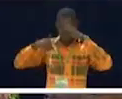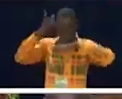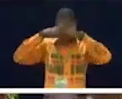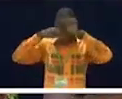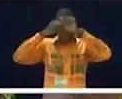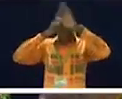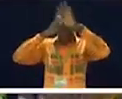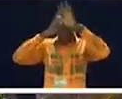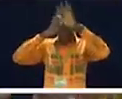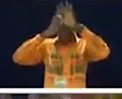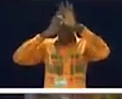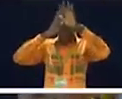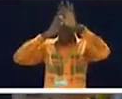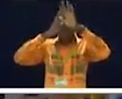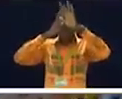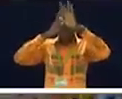Father.